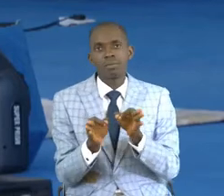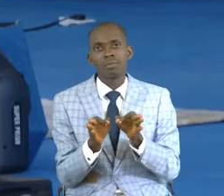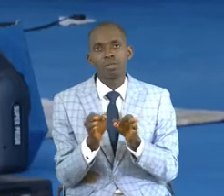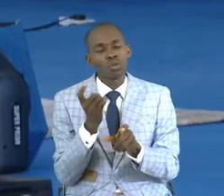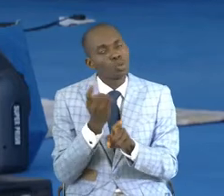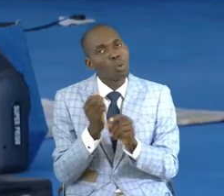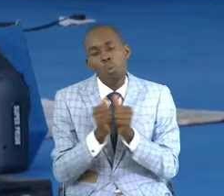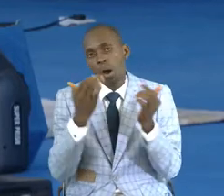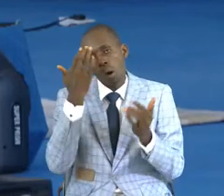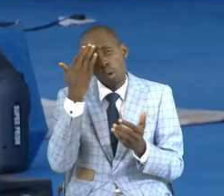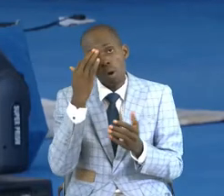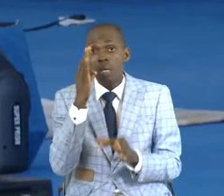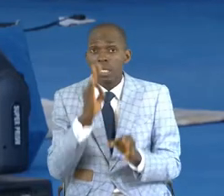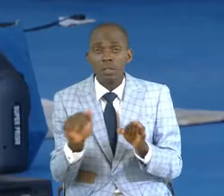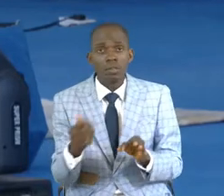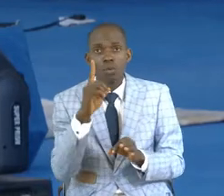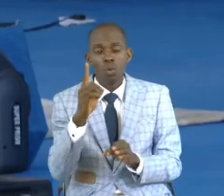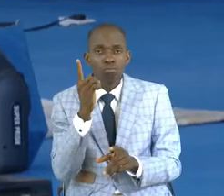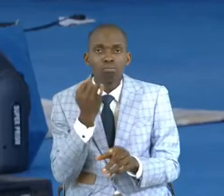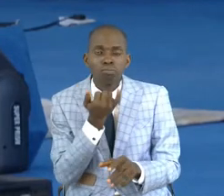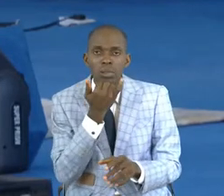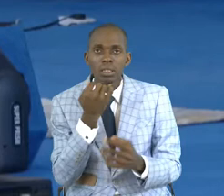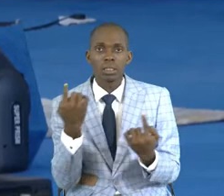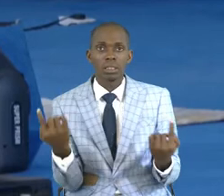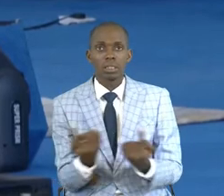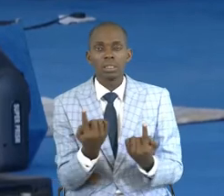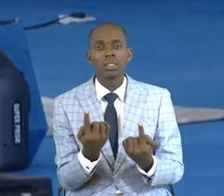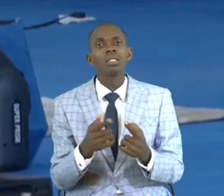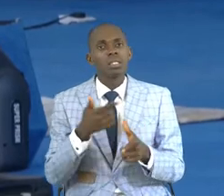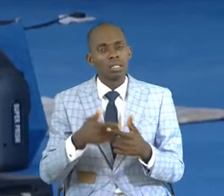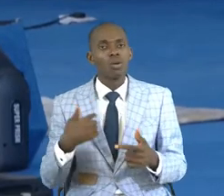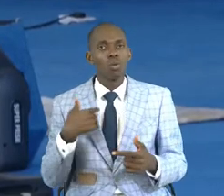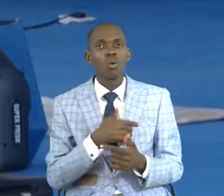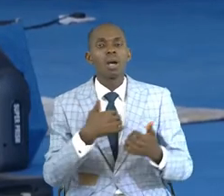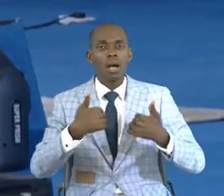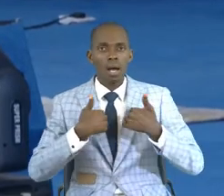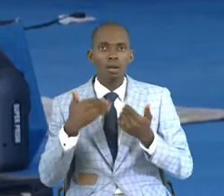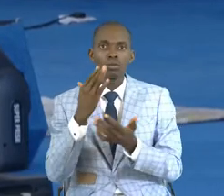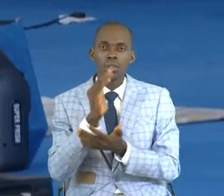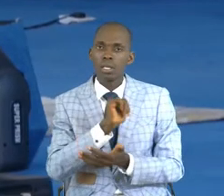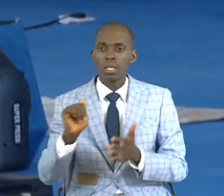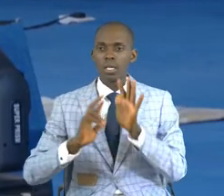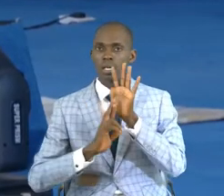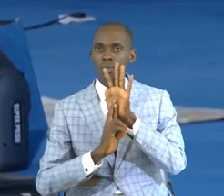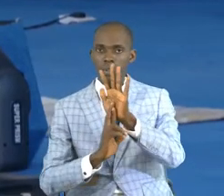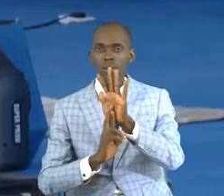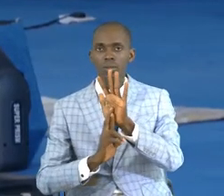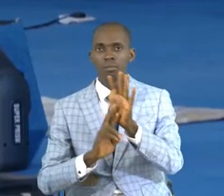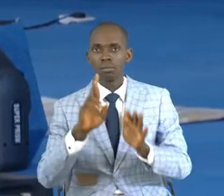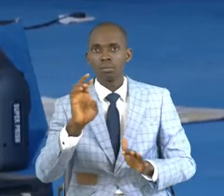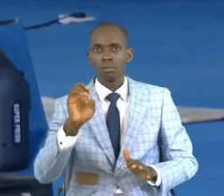sin, we have an advocate with the Father, Jesus Christ,